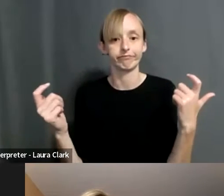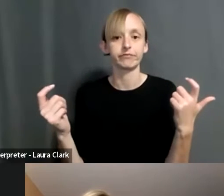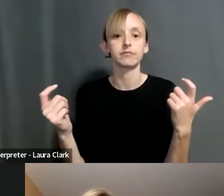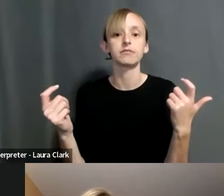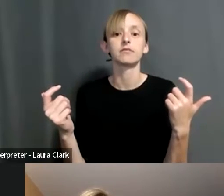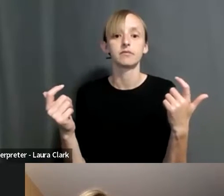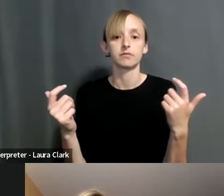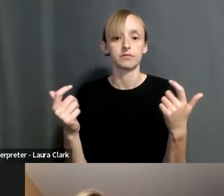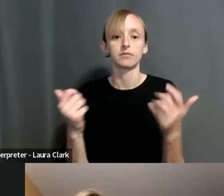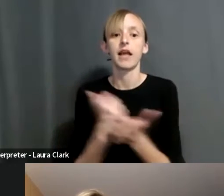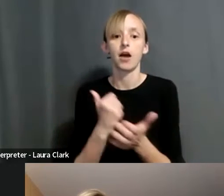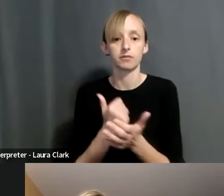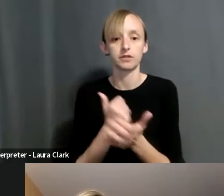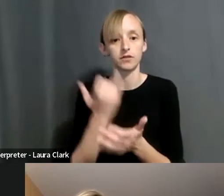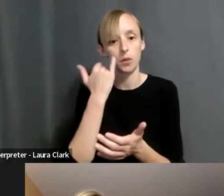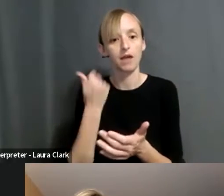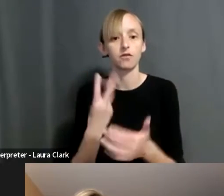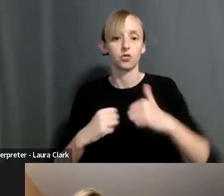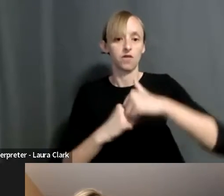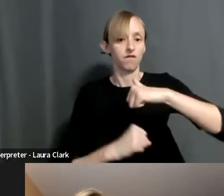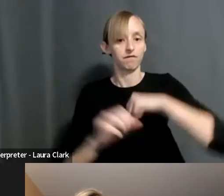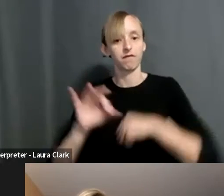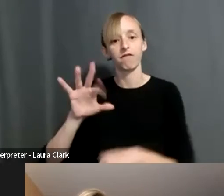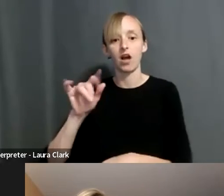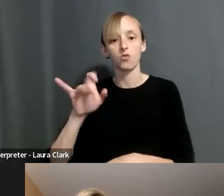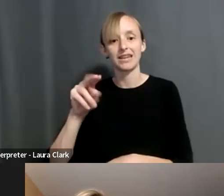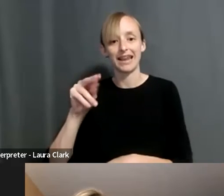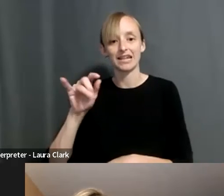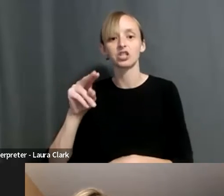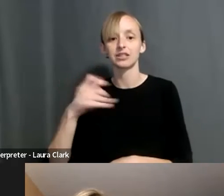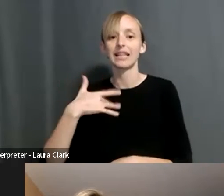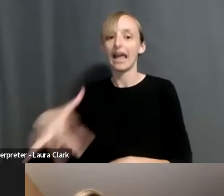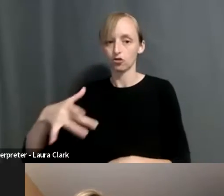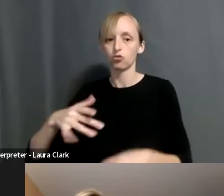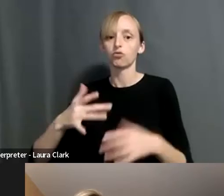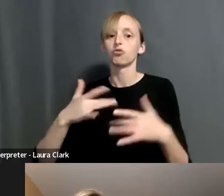it does help when you have a couple foundations that support you at a pretty high level.